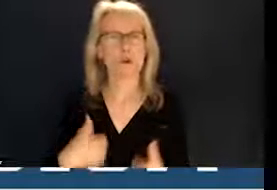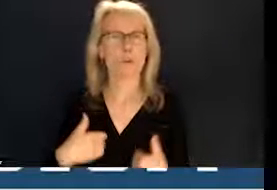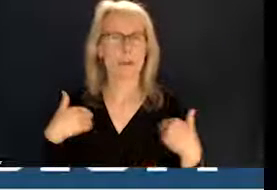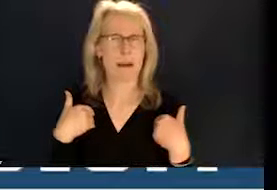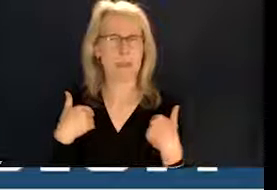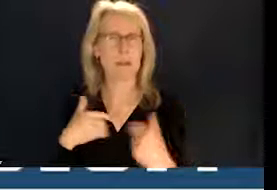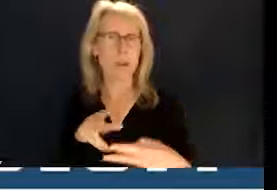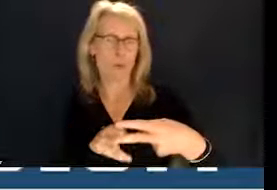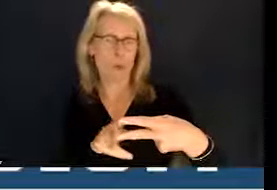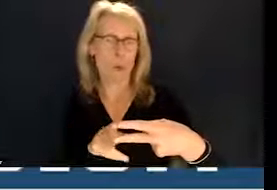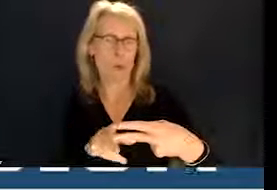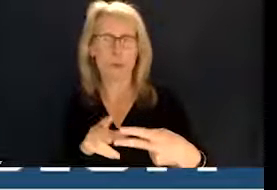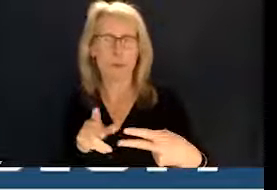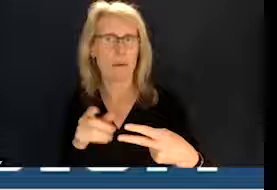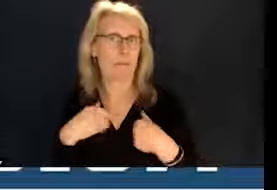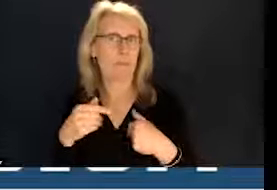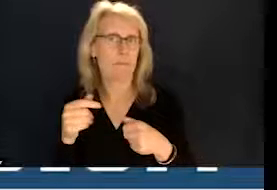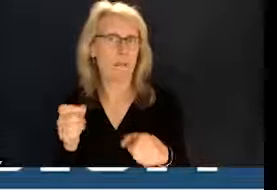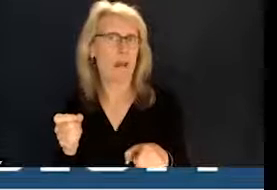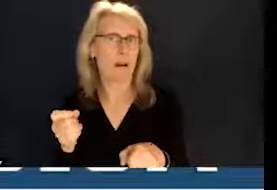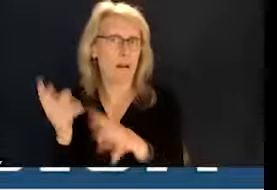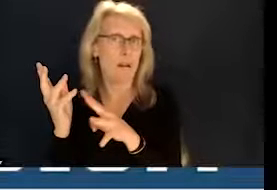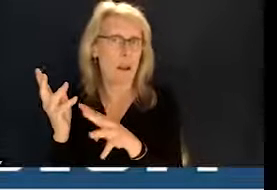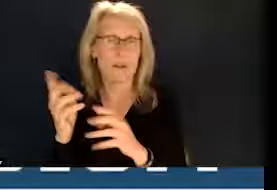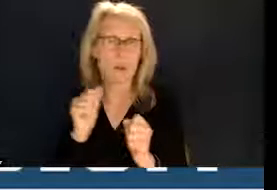if you'd like to see some of the past talks.